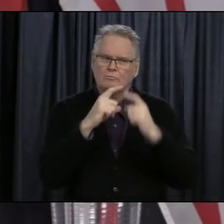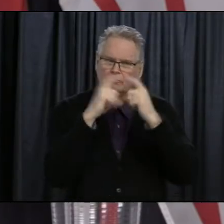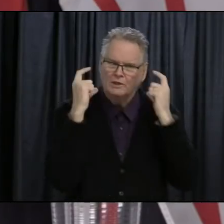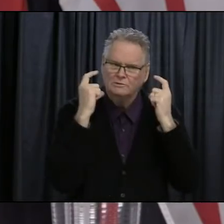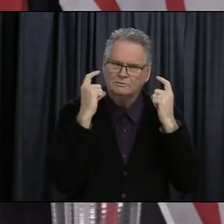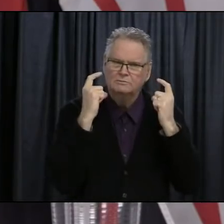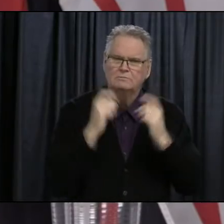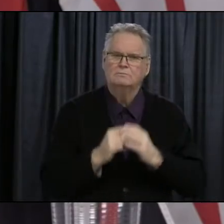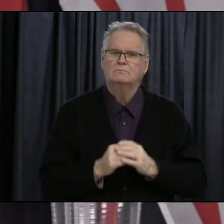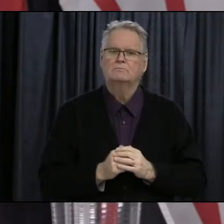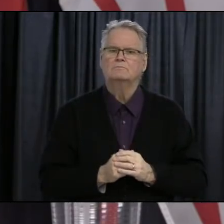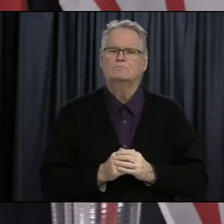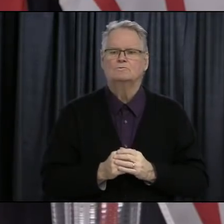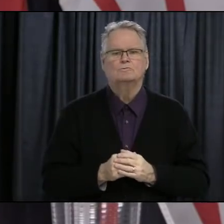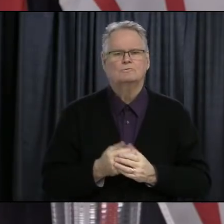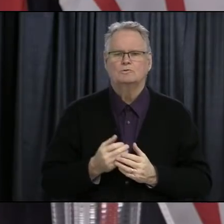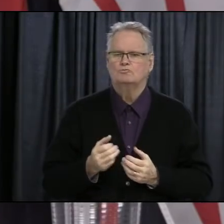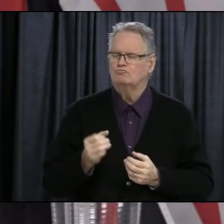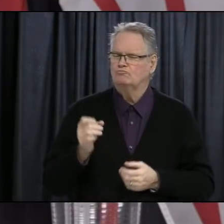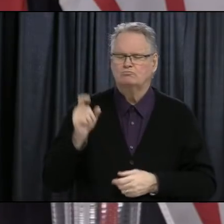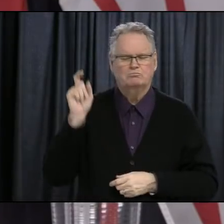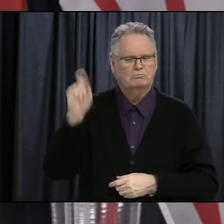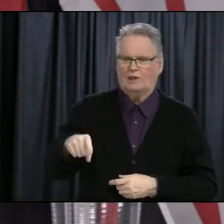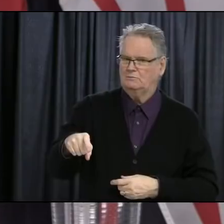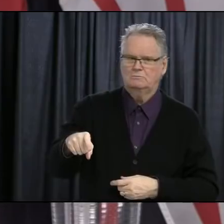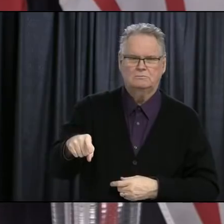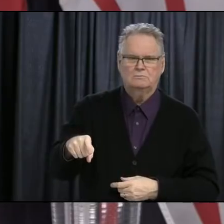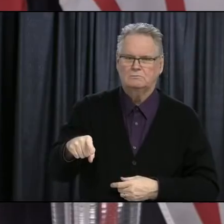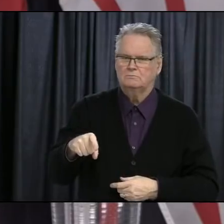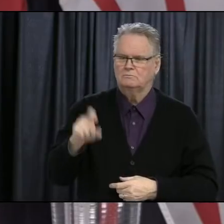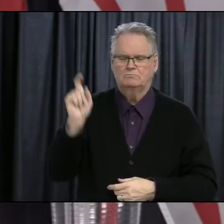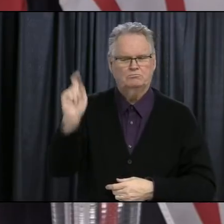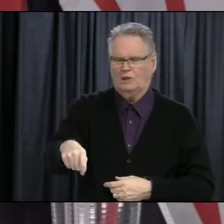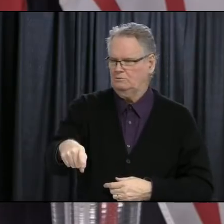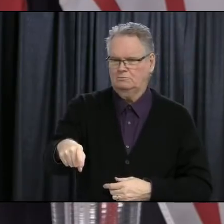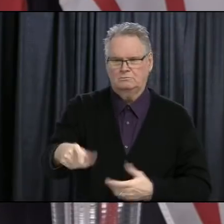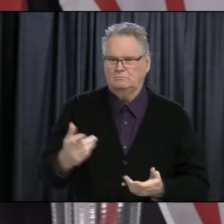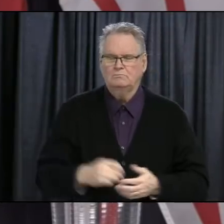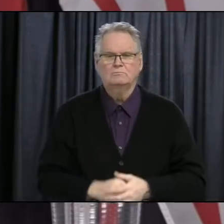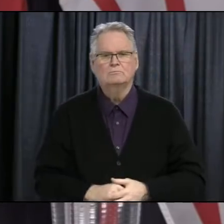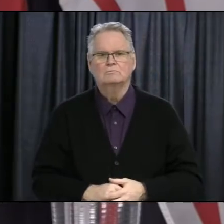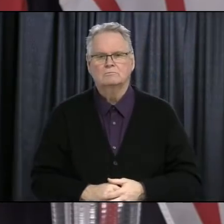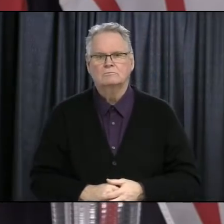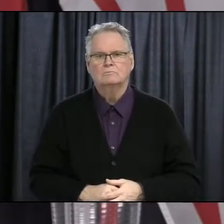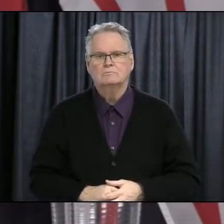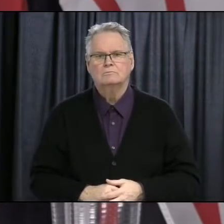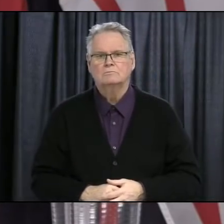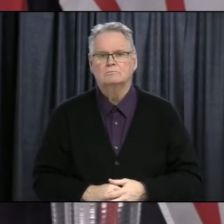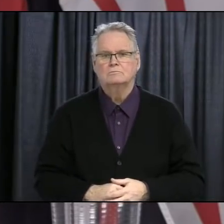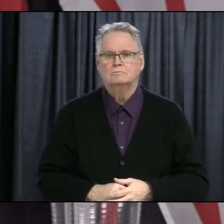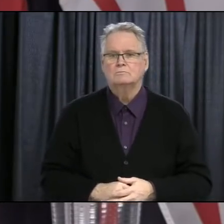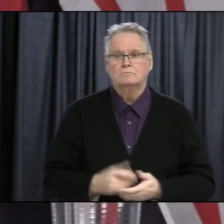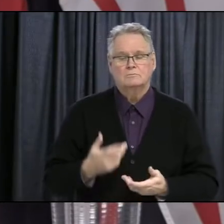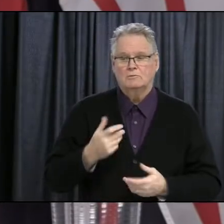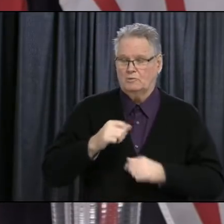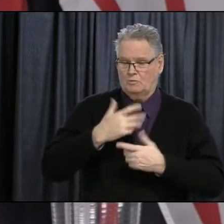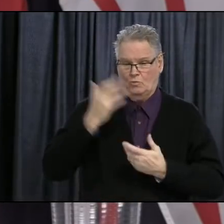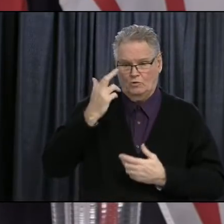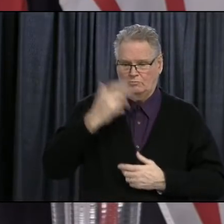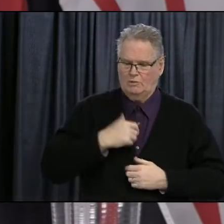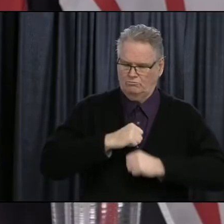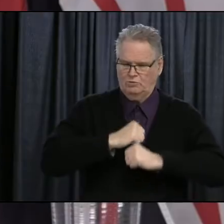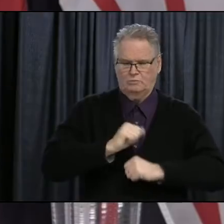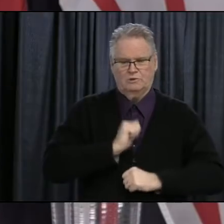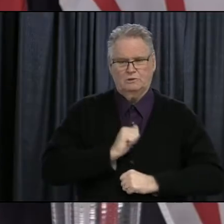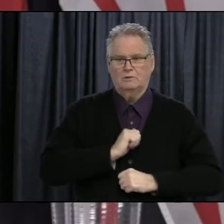mask. It is one of the protections that we can apply to not just protect yourself, but to protect everybody else in the general public. So